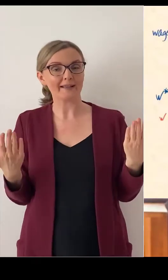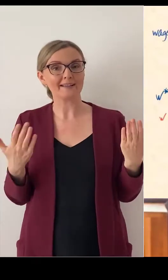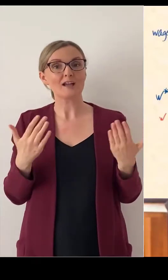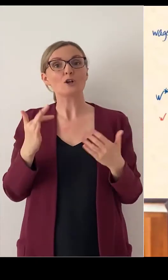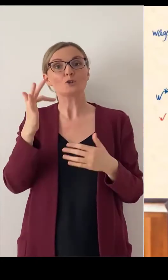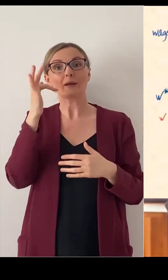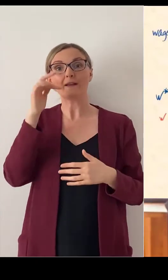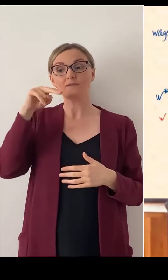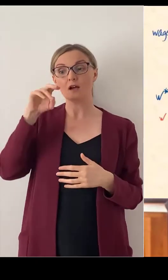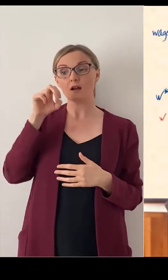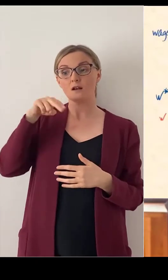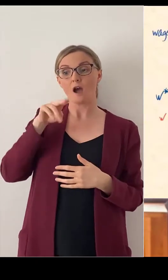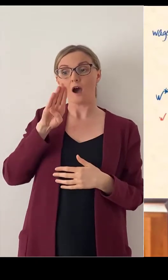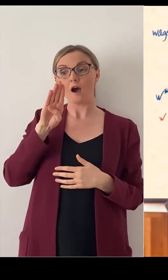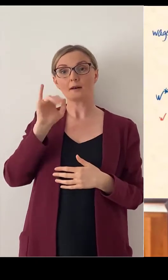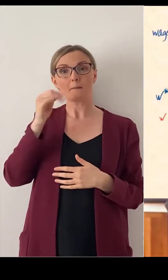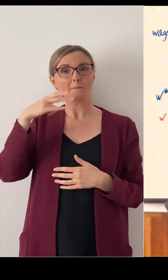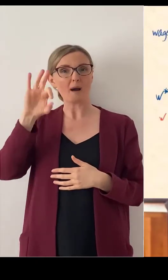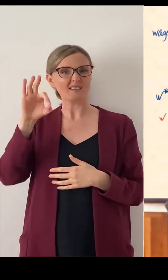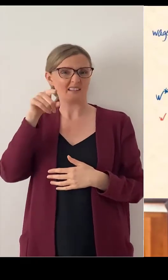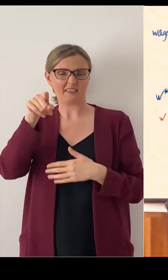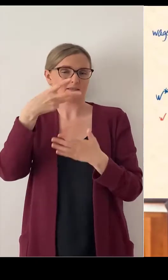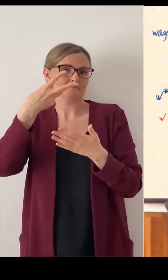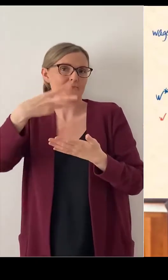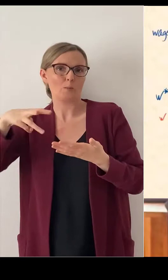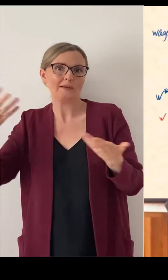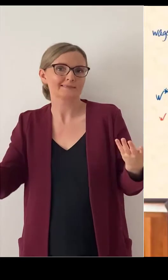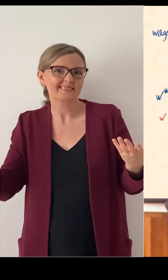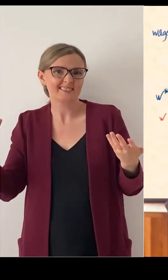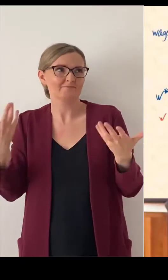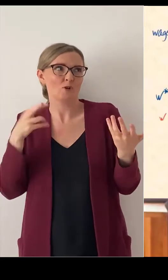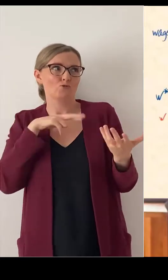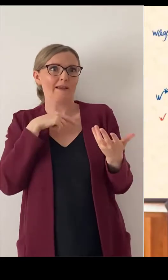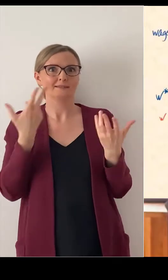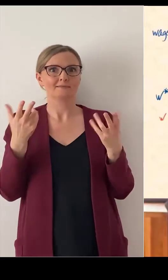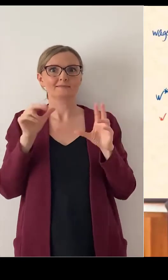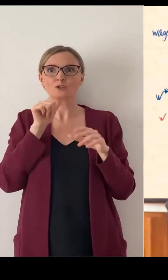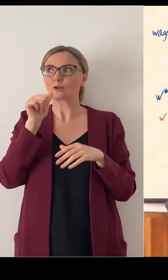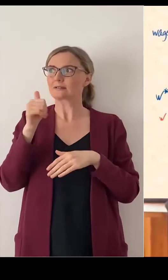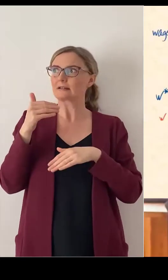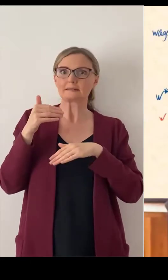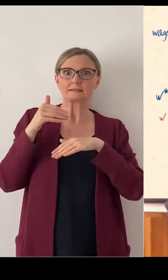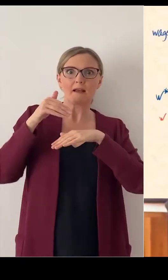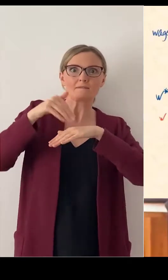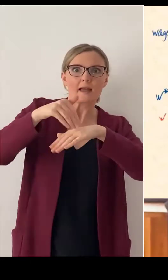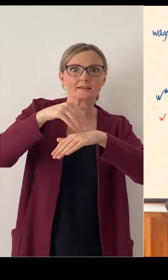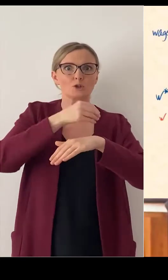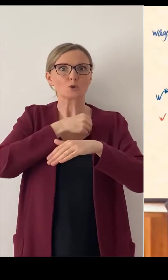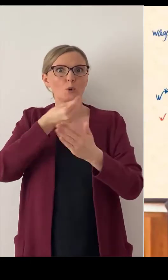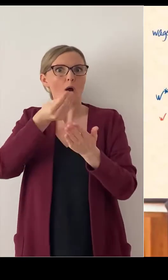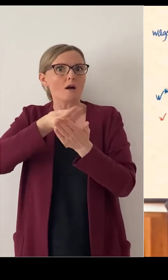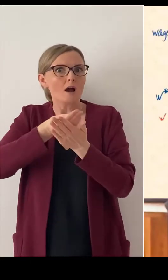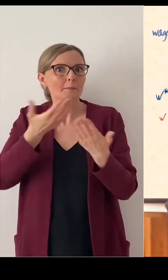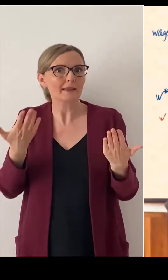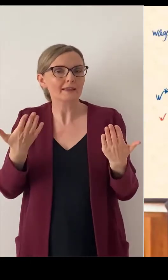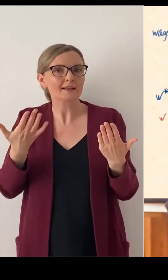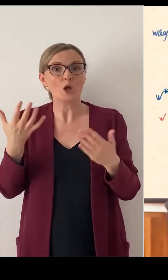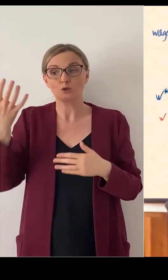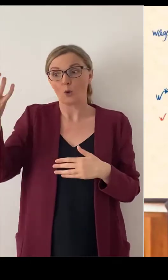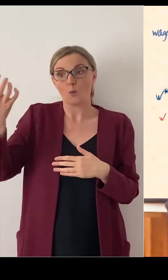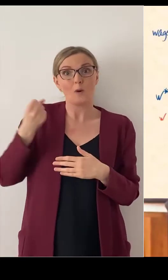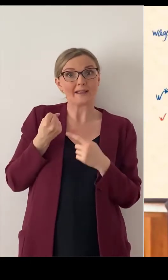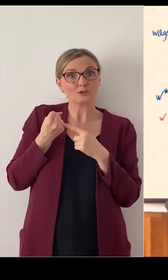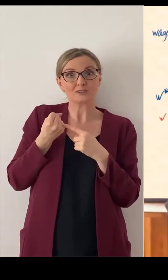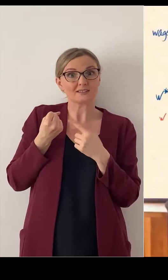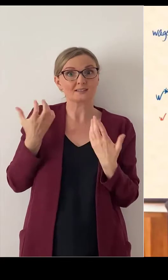wage is completely wasted. It has no effect on the economy. The wages turn out to